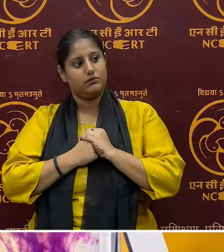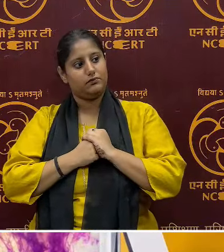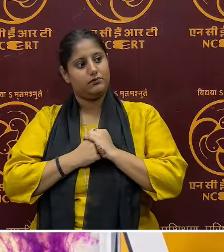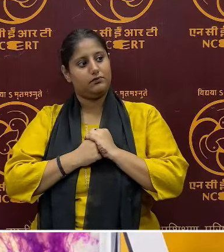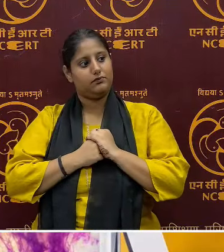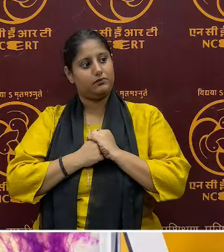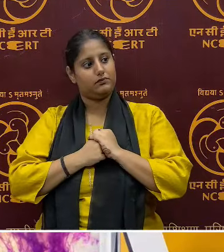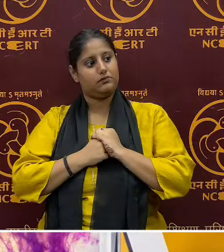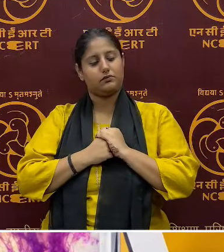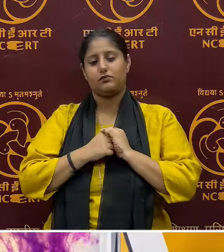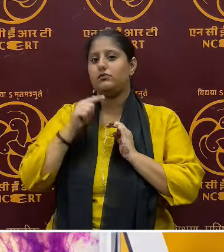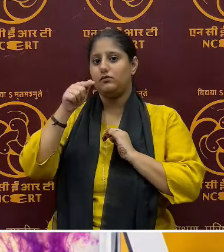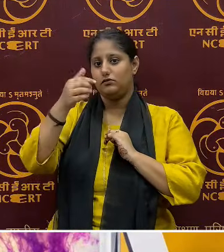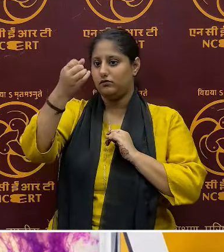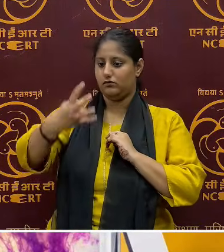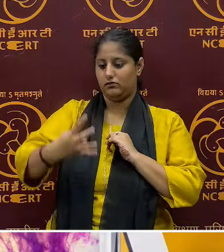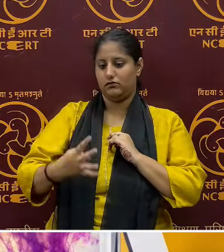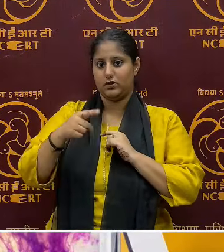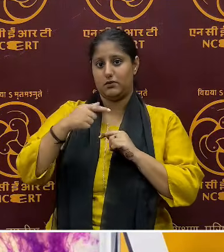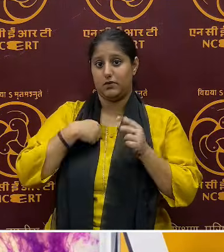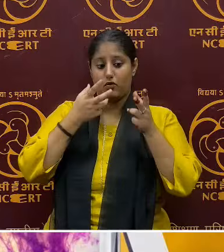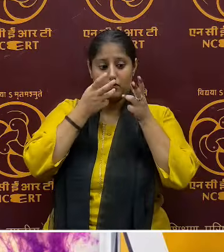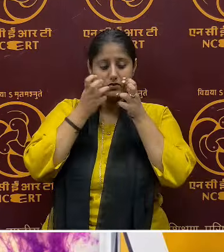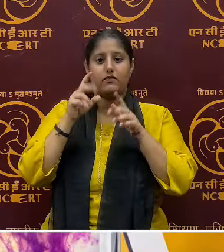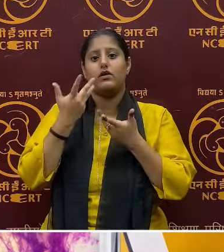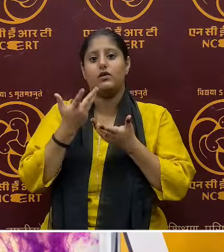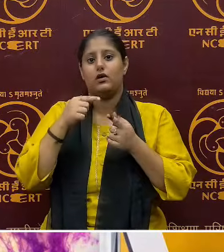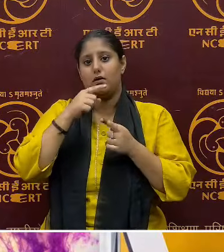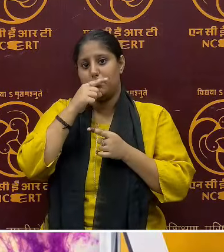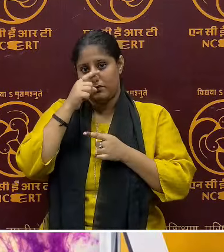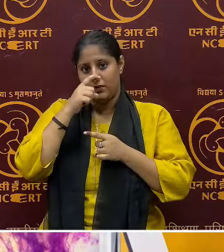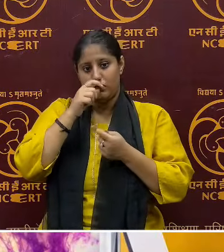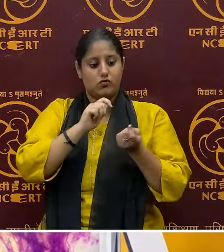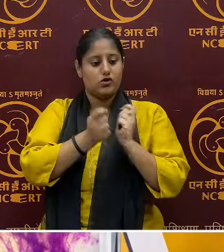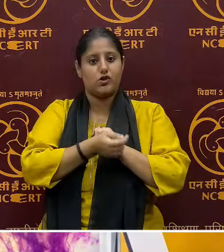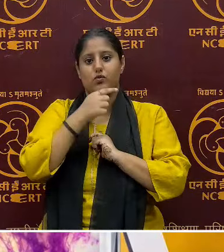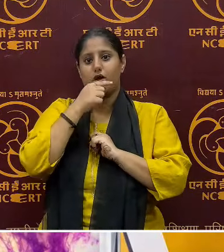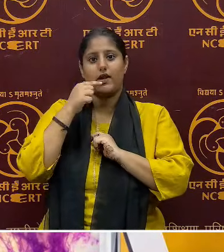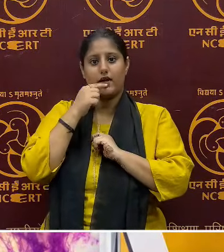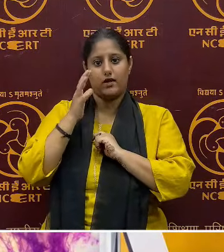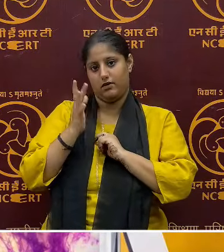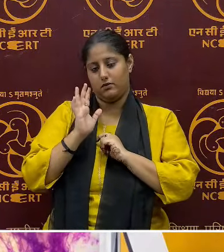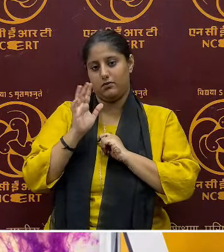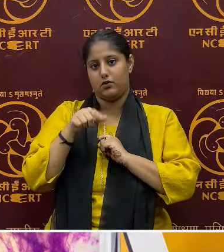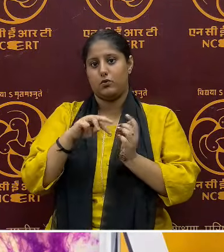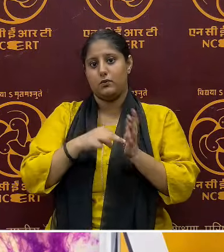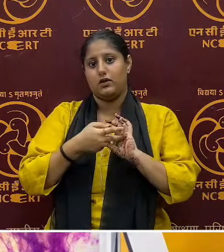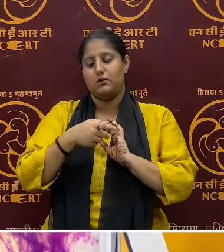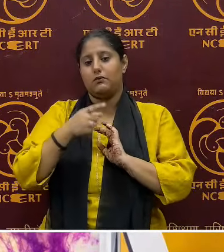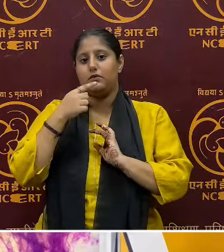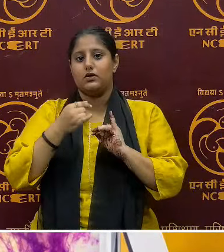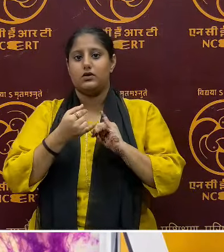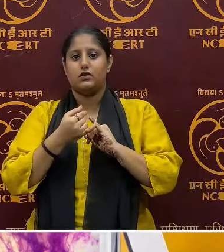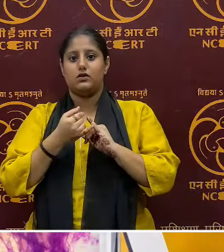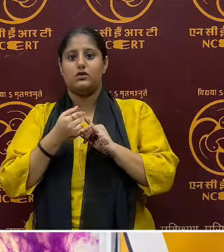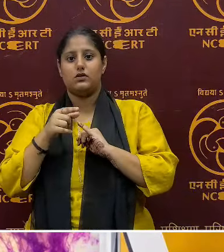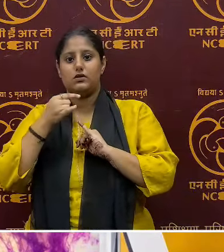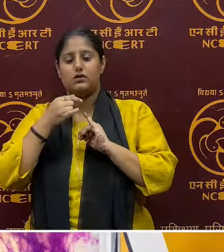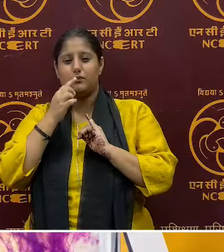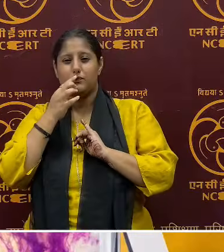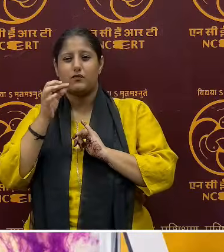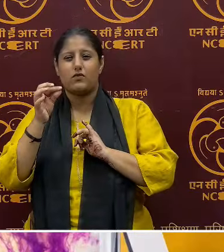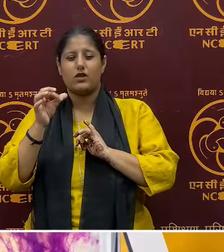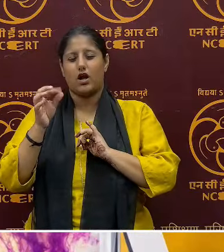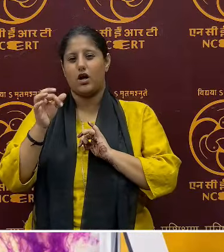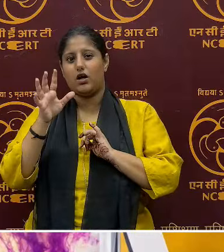red. So we have observed that blue changes to red, and these are the sour in nature. So green